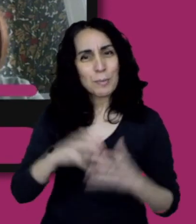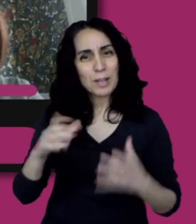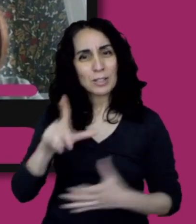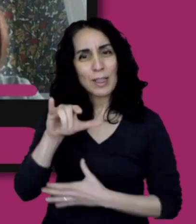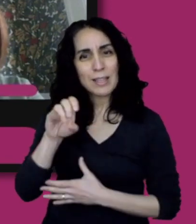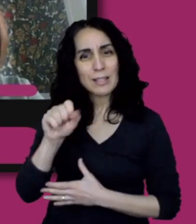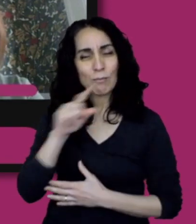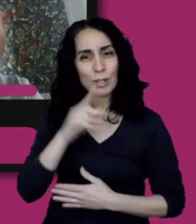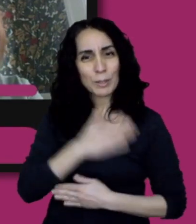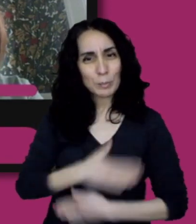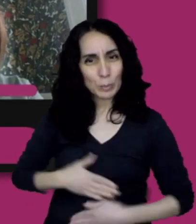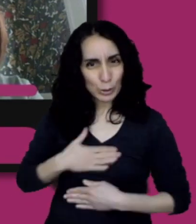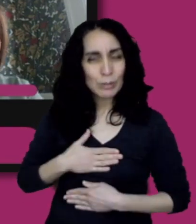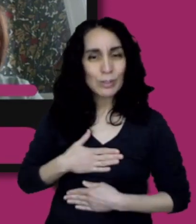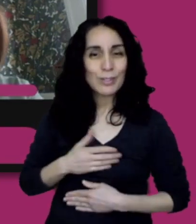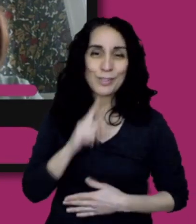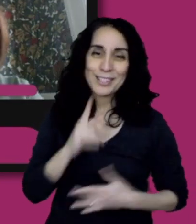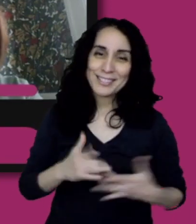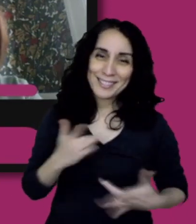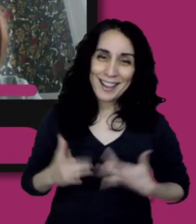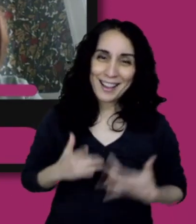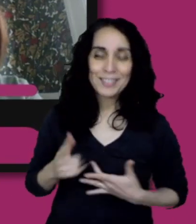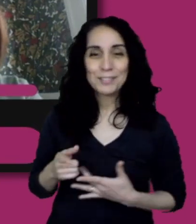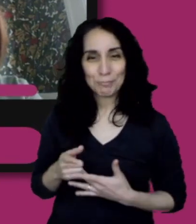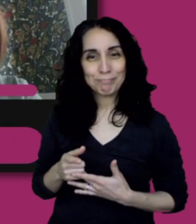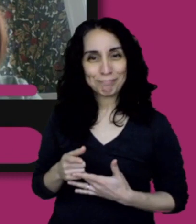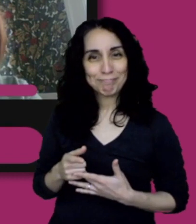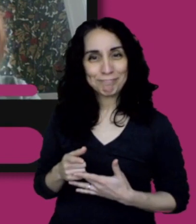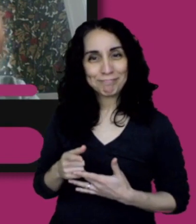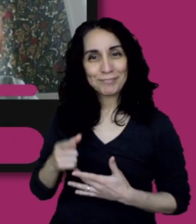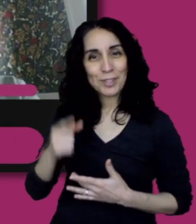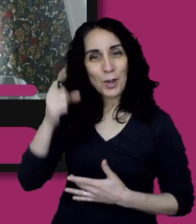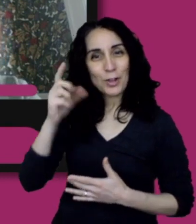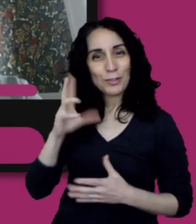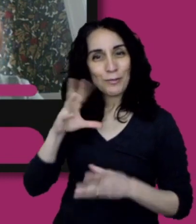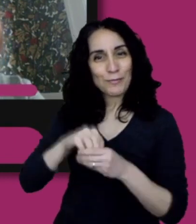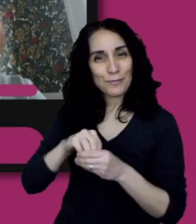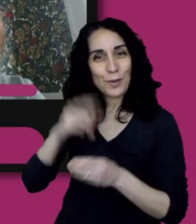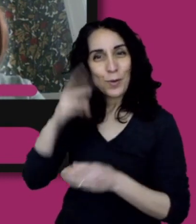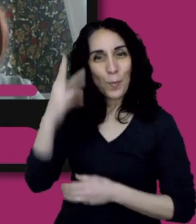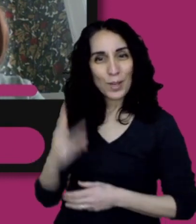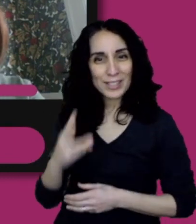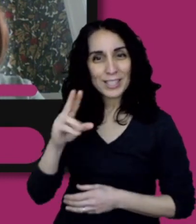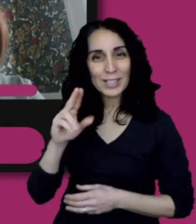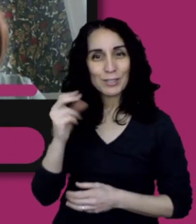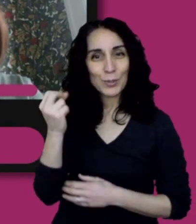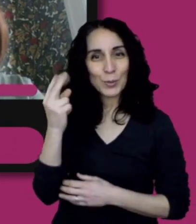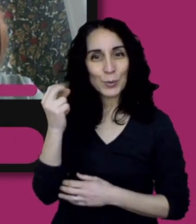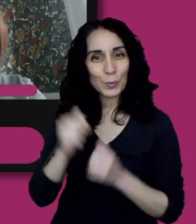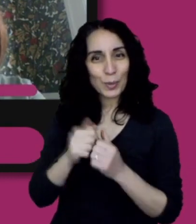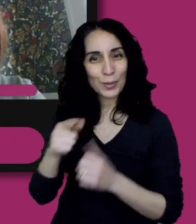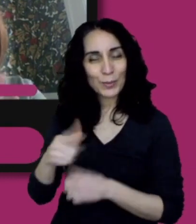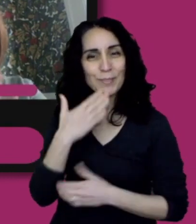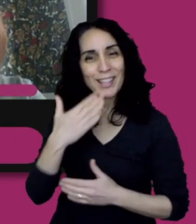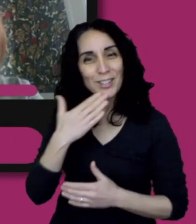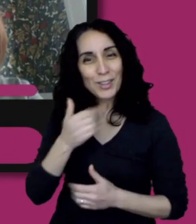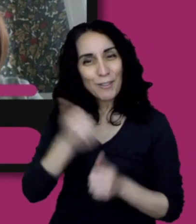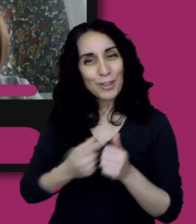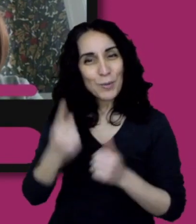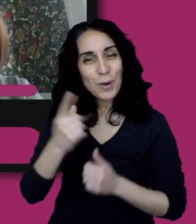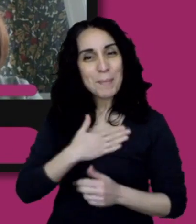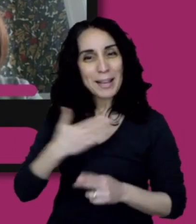for having us, Lisa. We really appreciate it, and we're so excited to be doing this Wednesdays at noon with you.